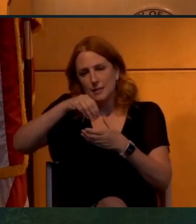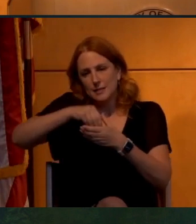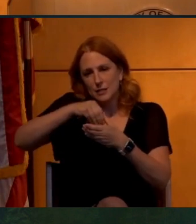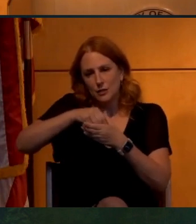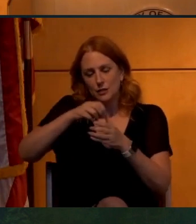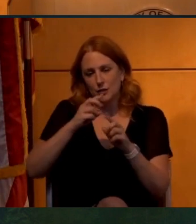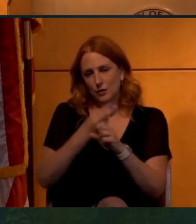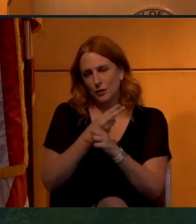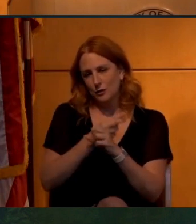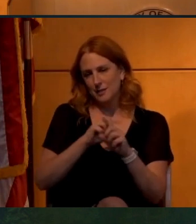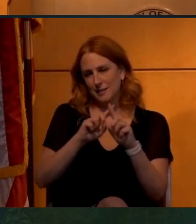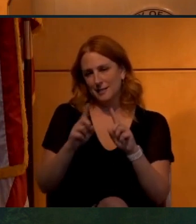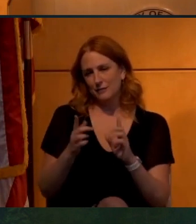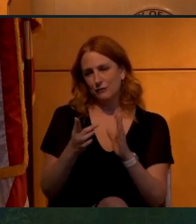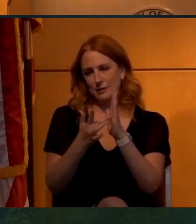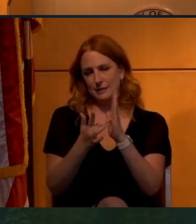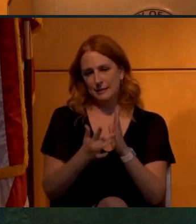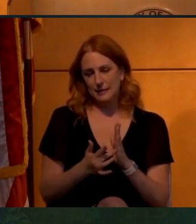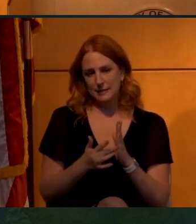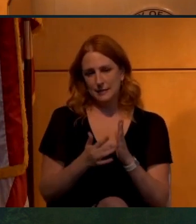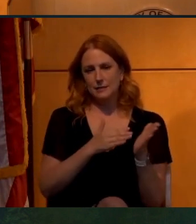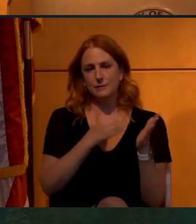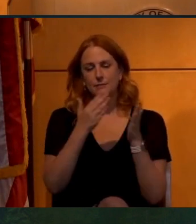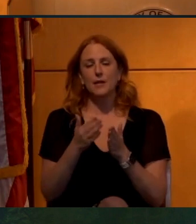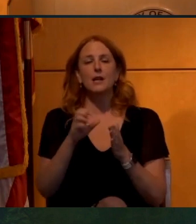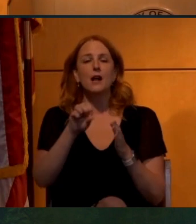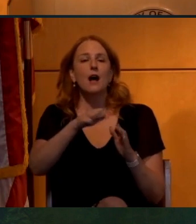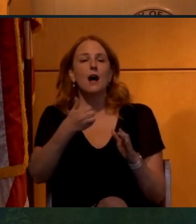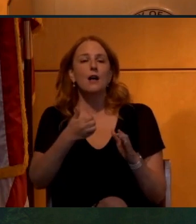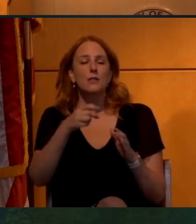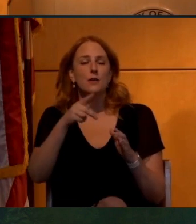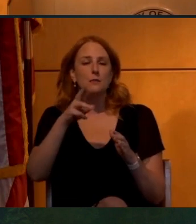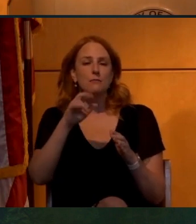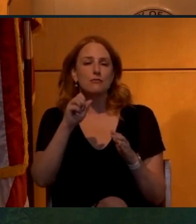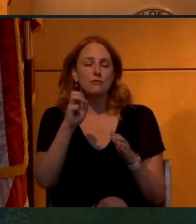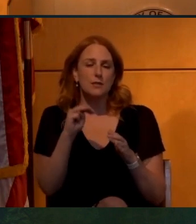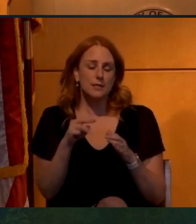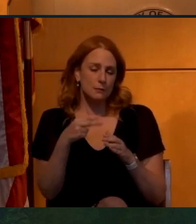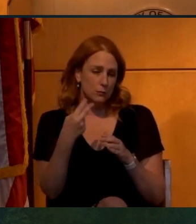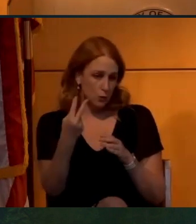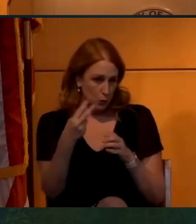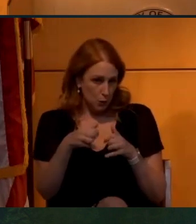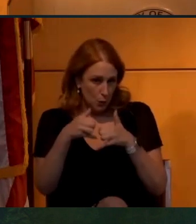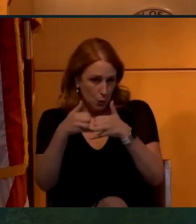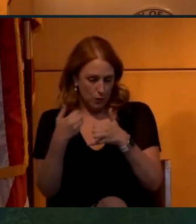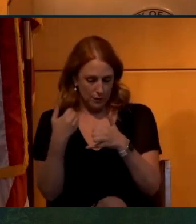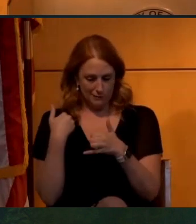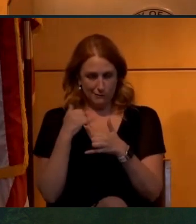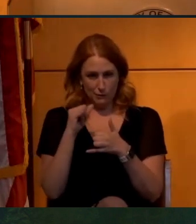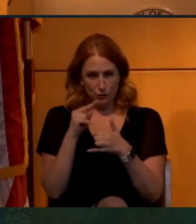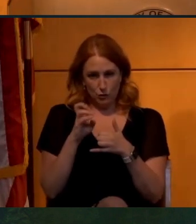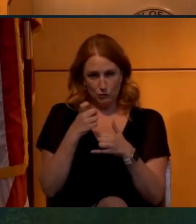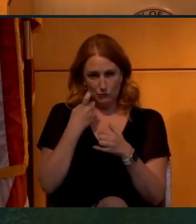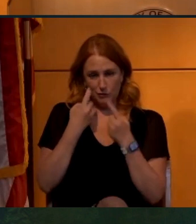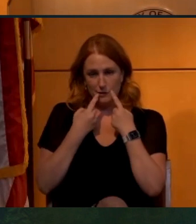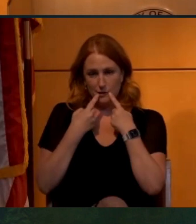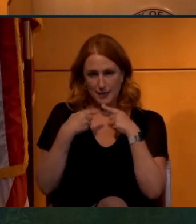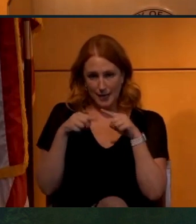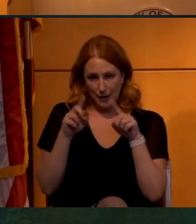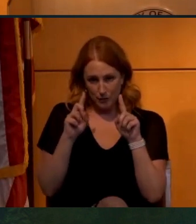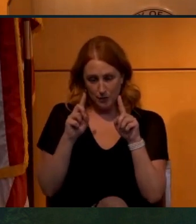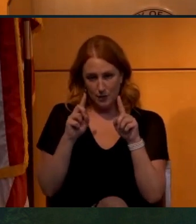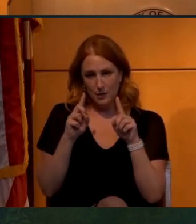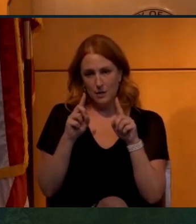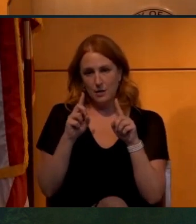geophysical techniques. And then our most recent Prism Awards, Prism 2, that was announced in June last month, went to